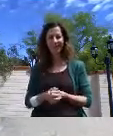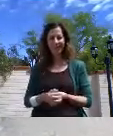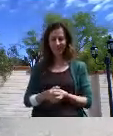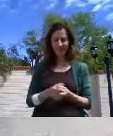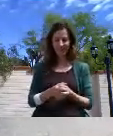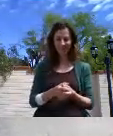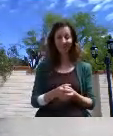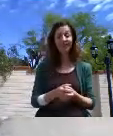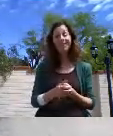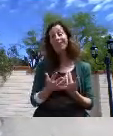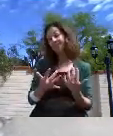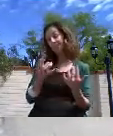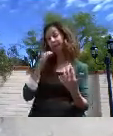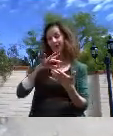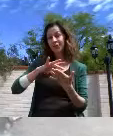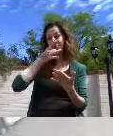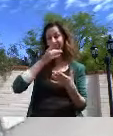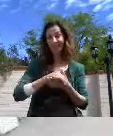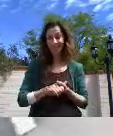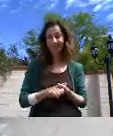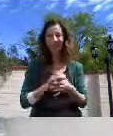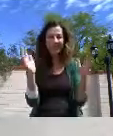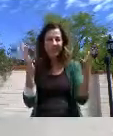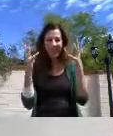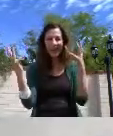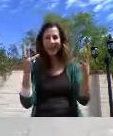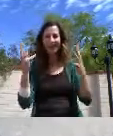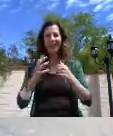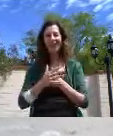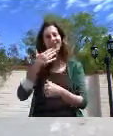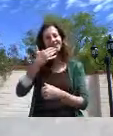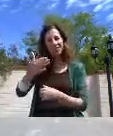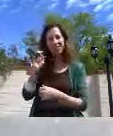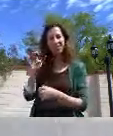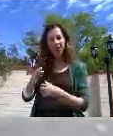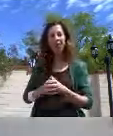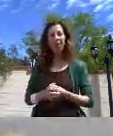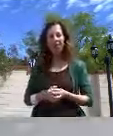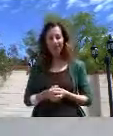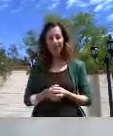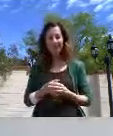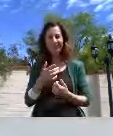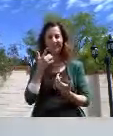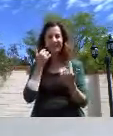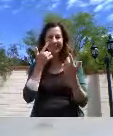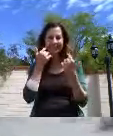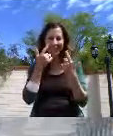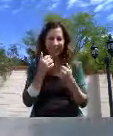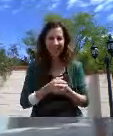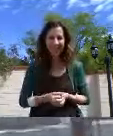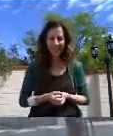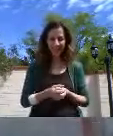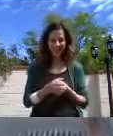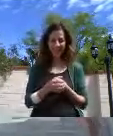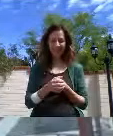job. Waiting for his treat. Yay! Good job.